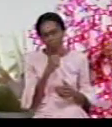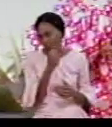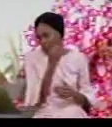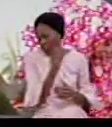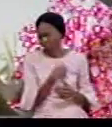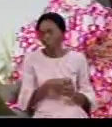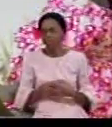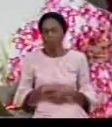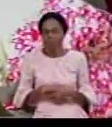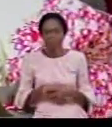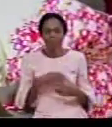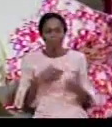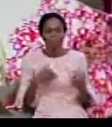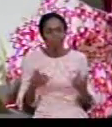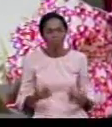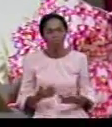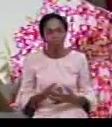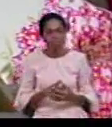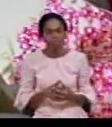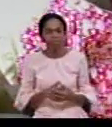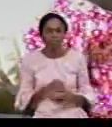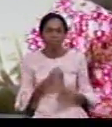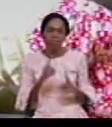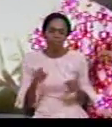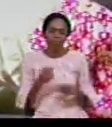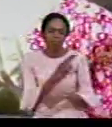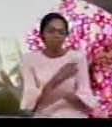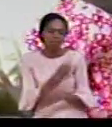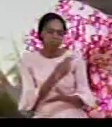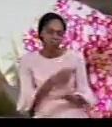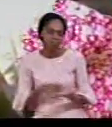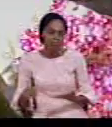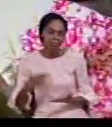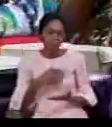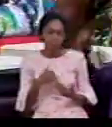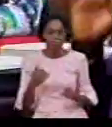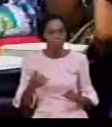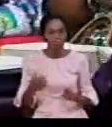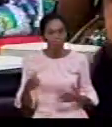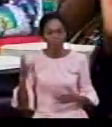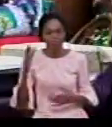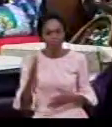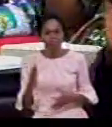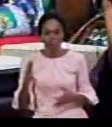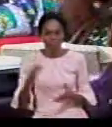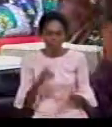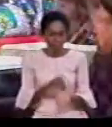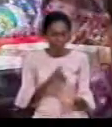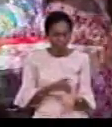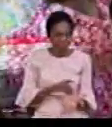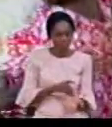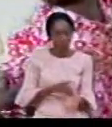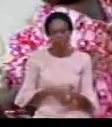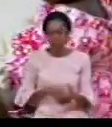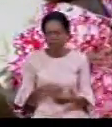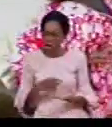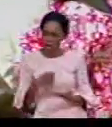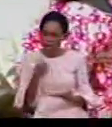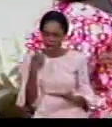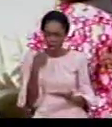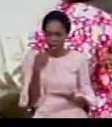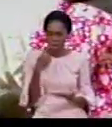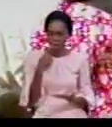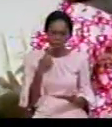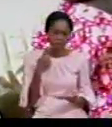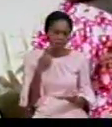they confirmed that, madam, you are carrying a twin. This is the blessing that God has packaged for my